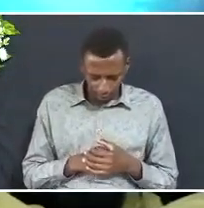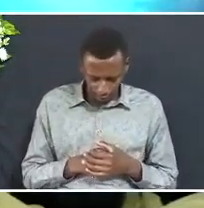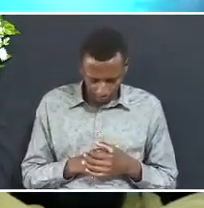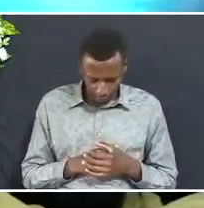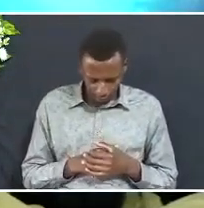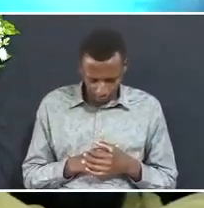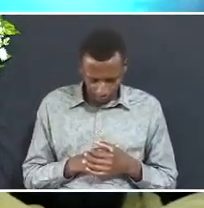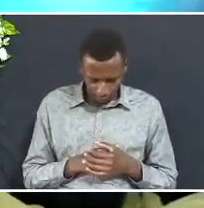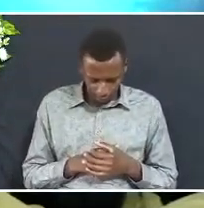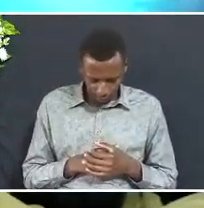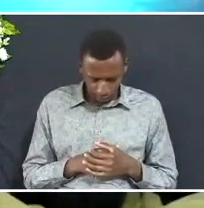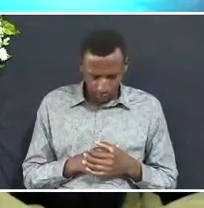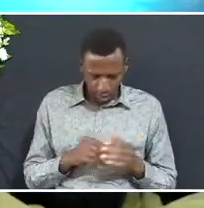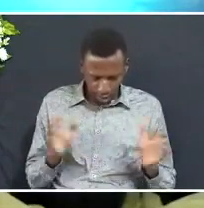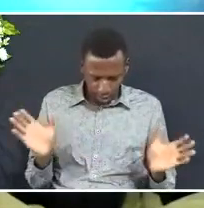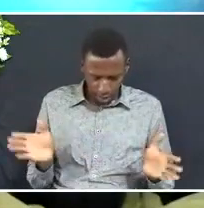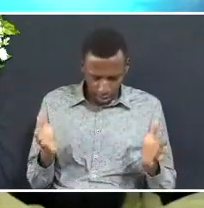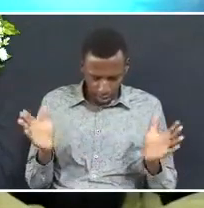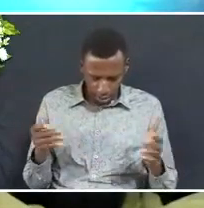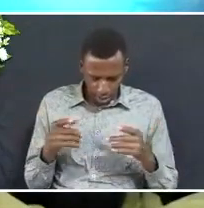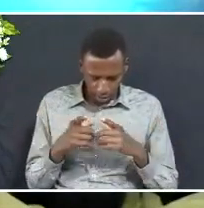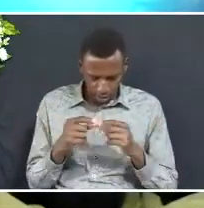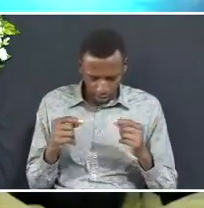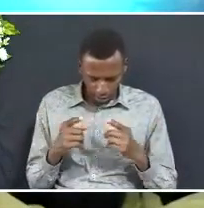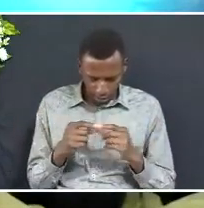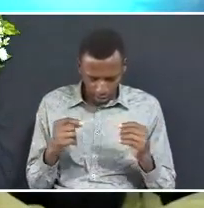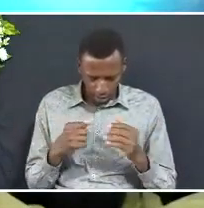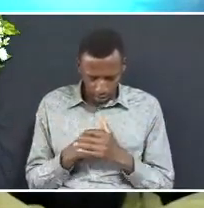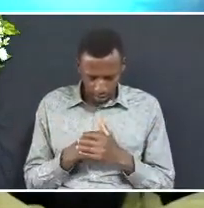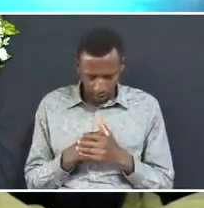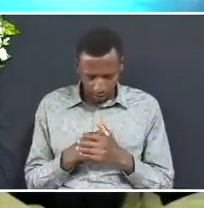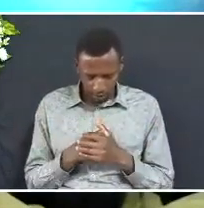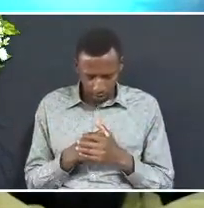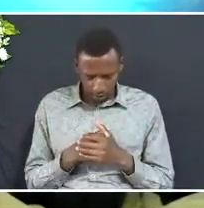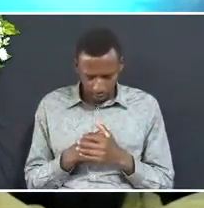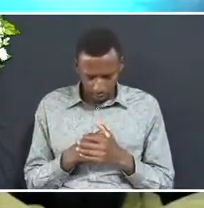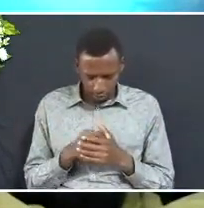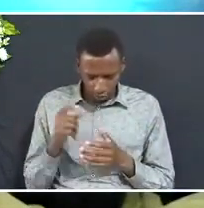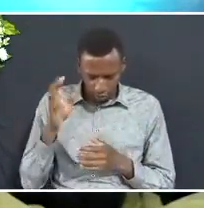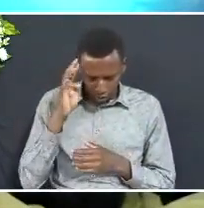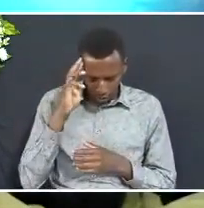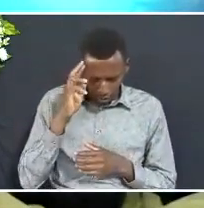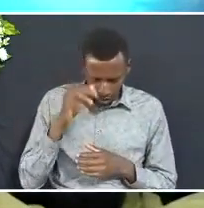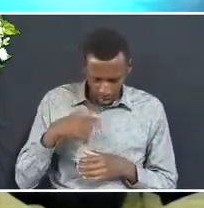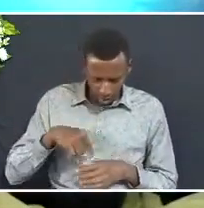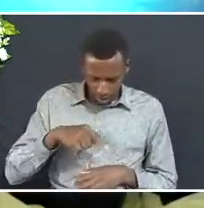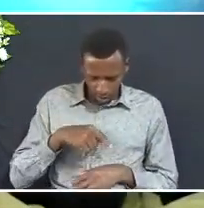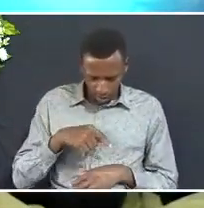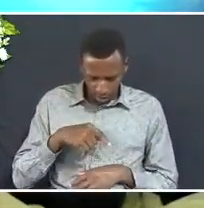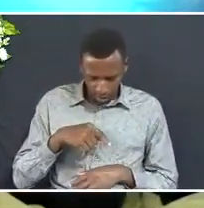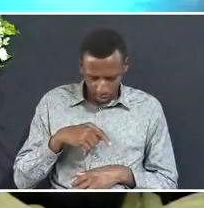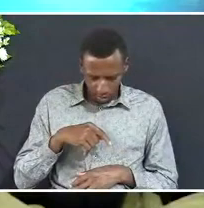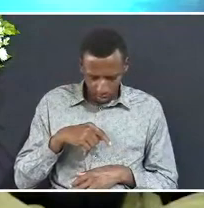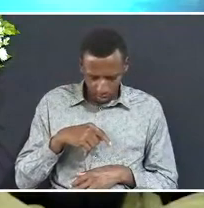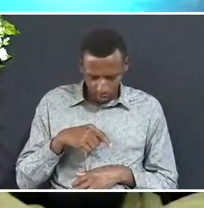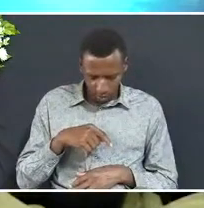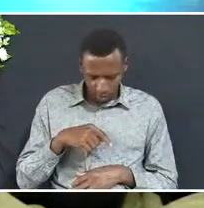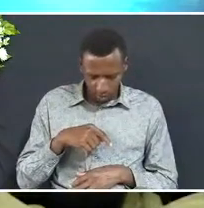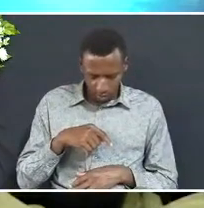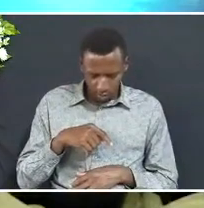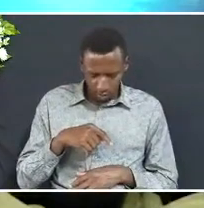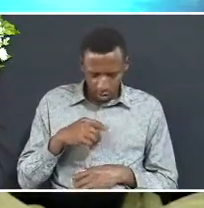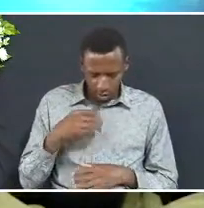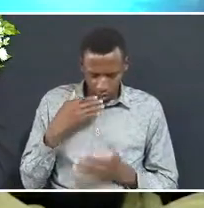a very encouraging message to each and every one of us. You reminded us that we need to read your word and pray all the